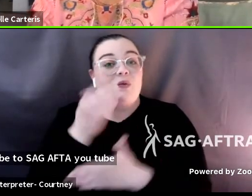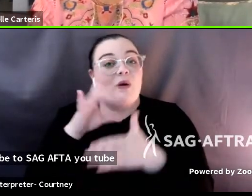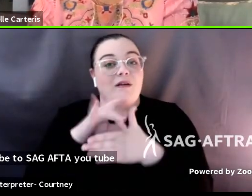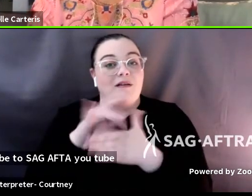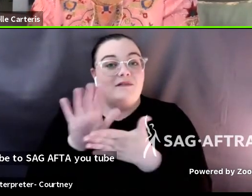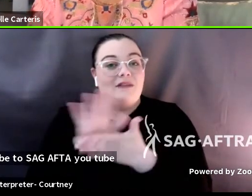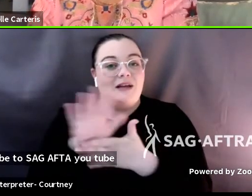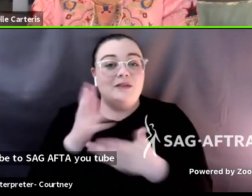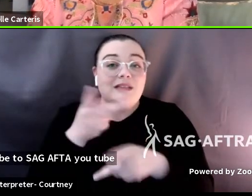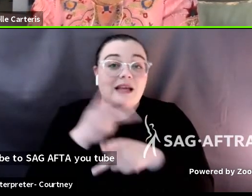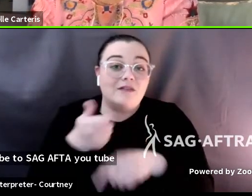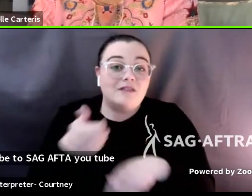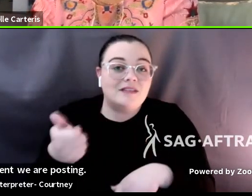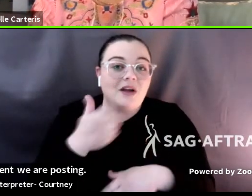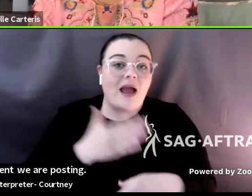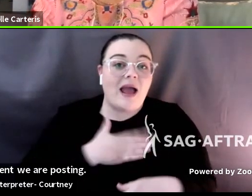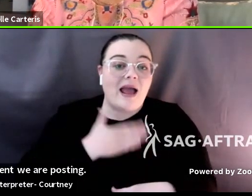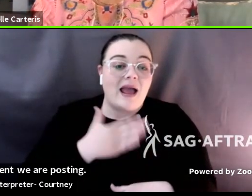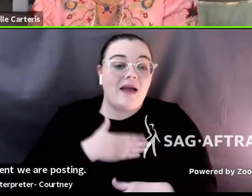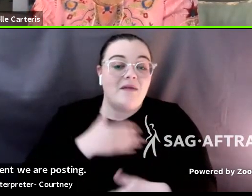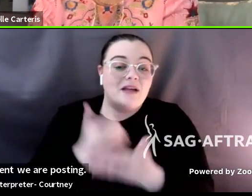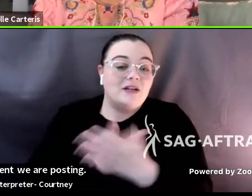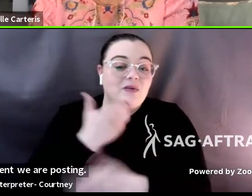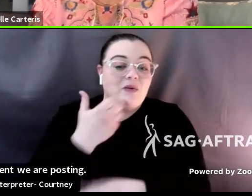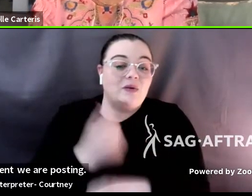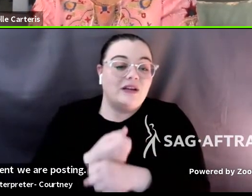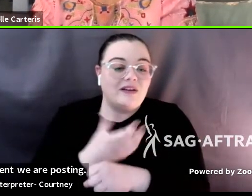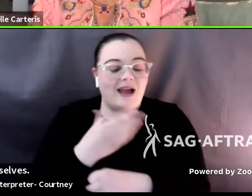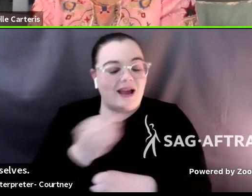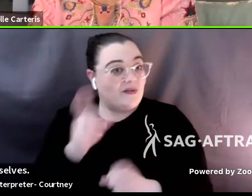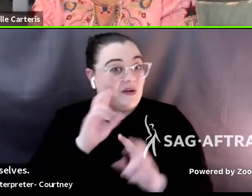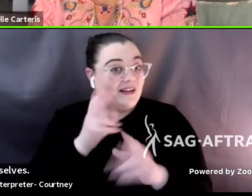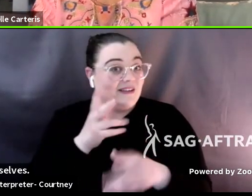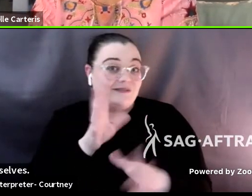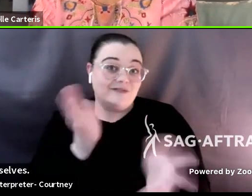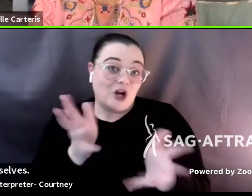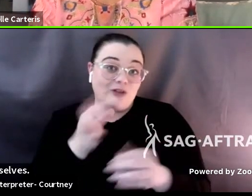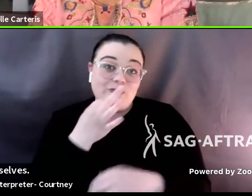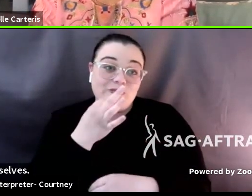Take care of yourselves. Happy New Year, and we'll talk soon. So thank you.